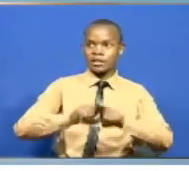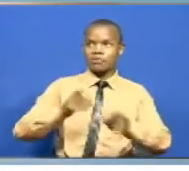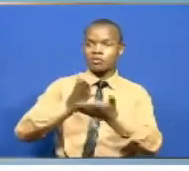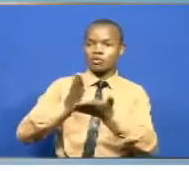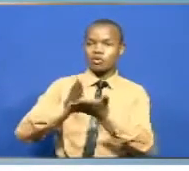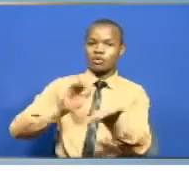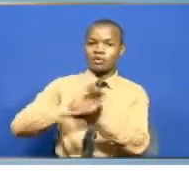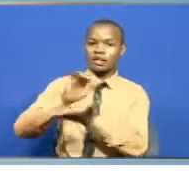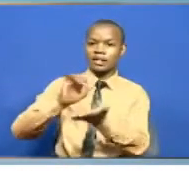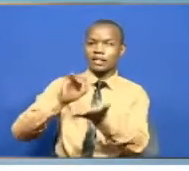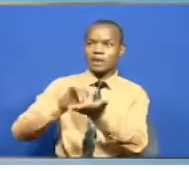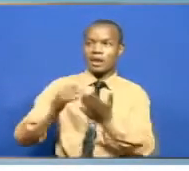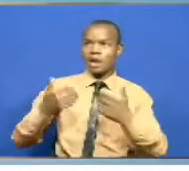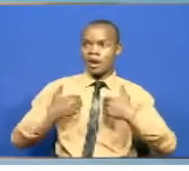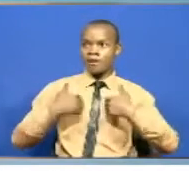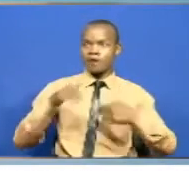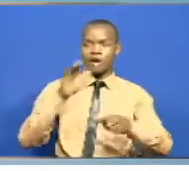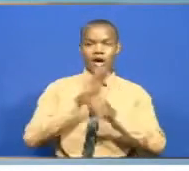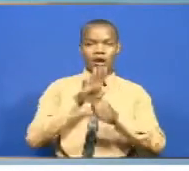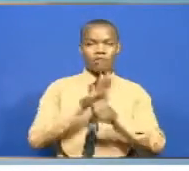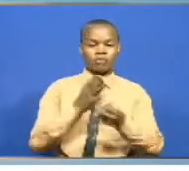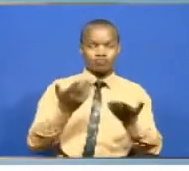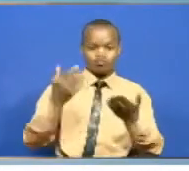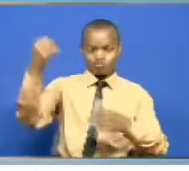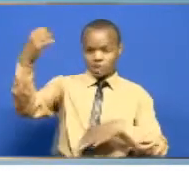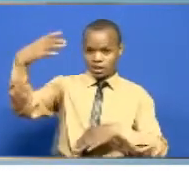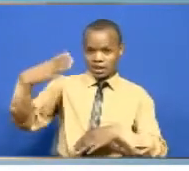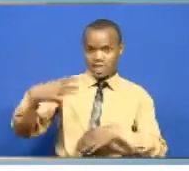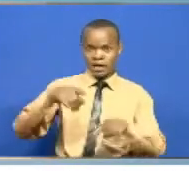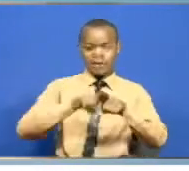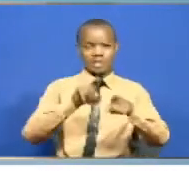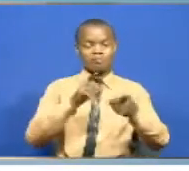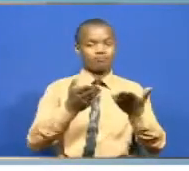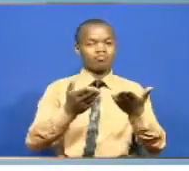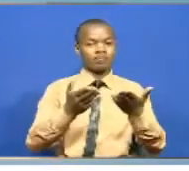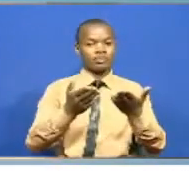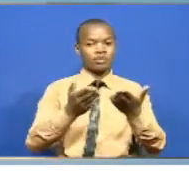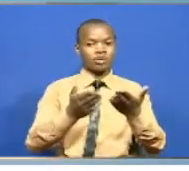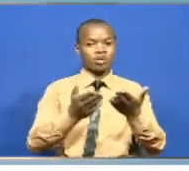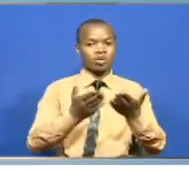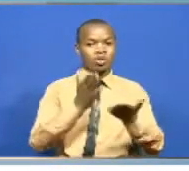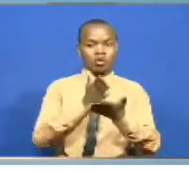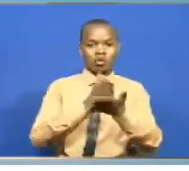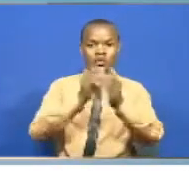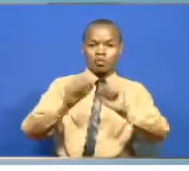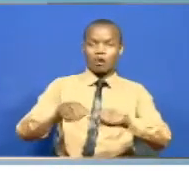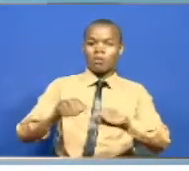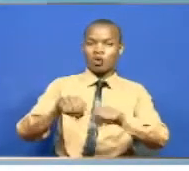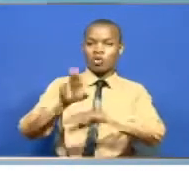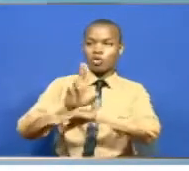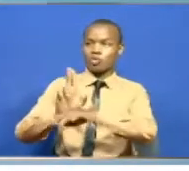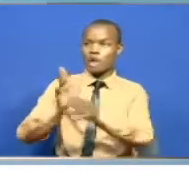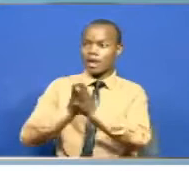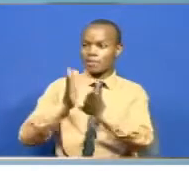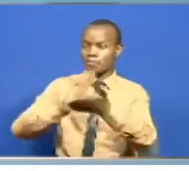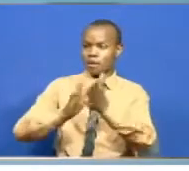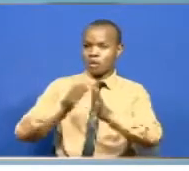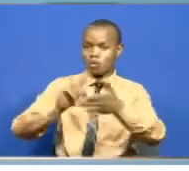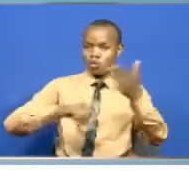we are getting more number of hours and more energy from sun to harvest into electrical energy and